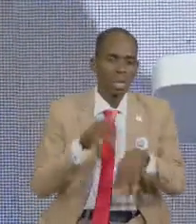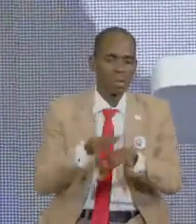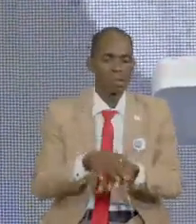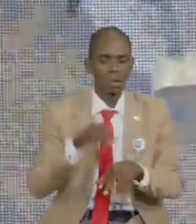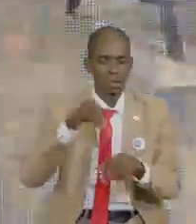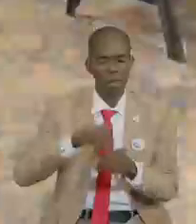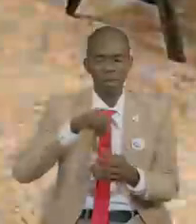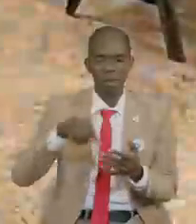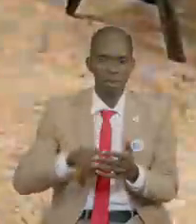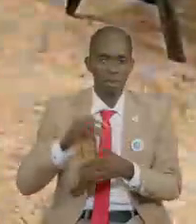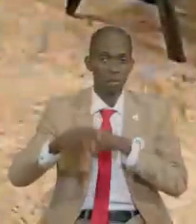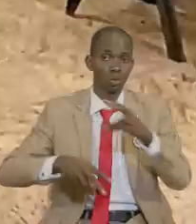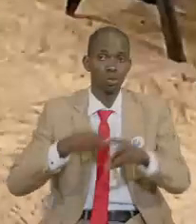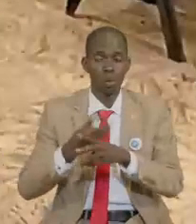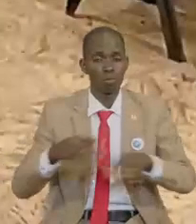life,